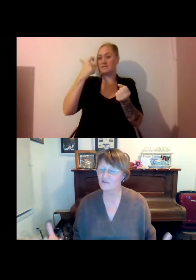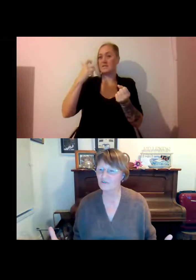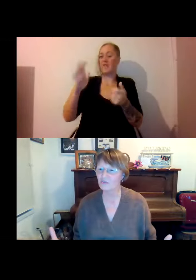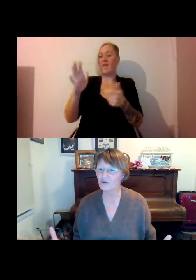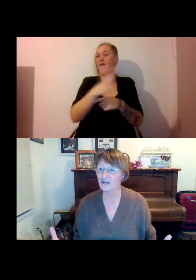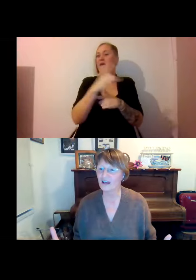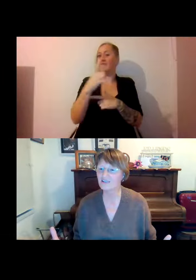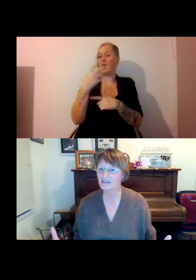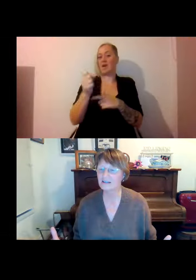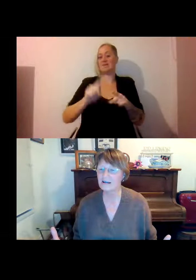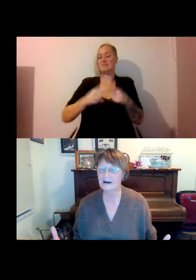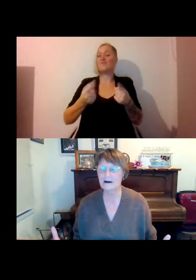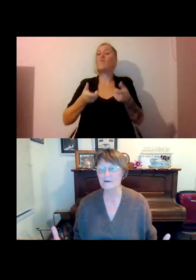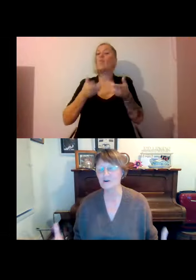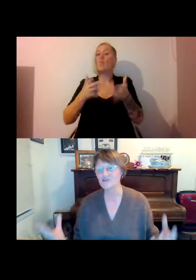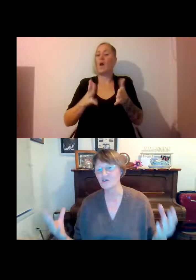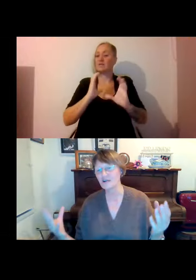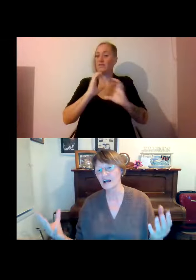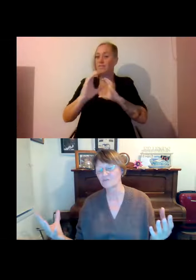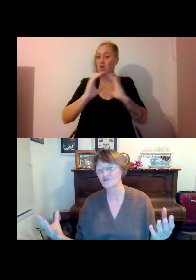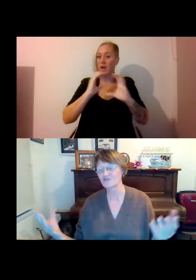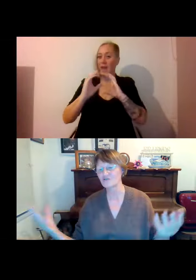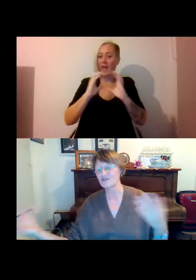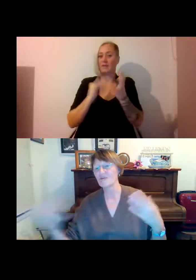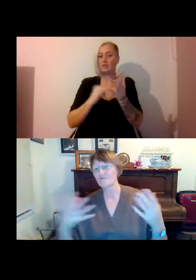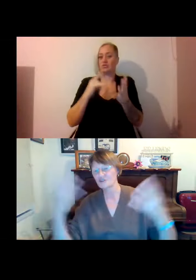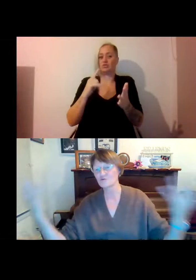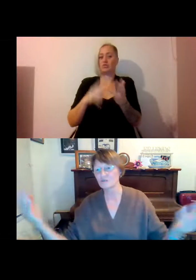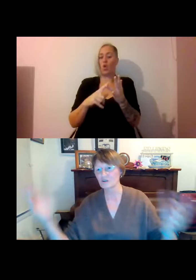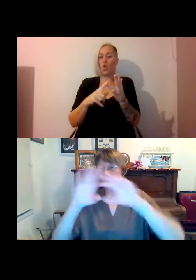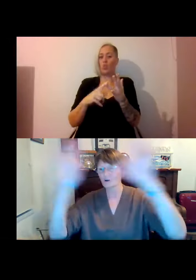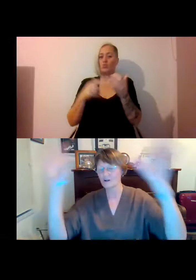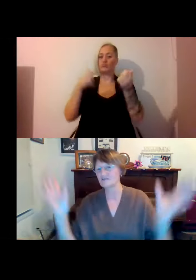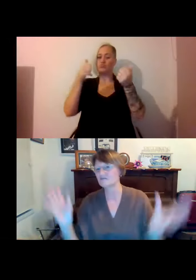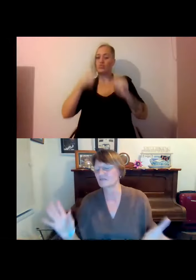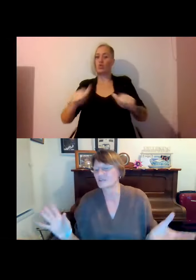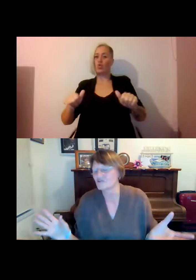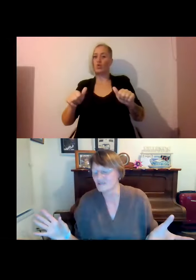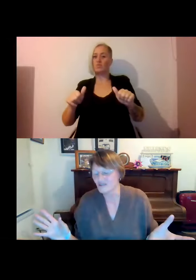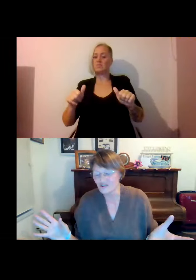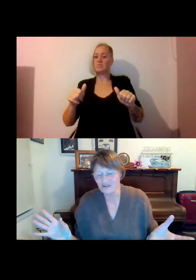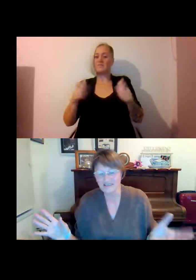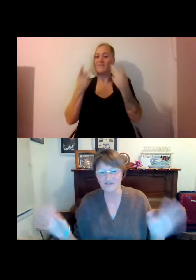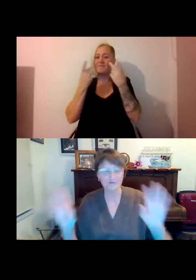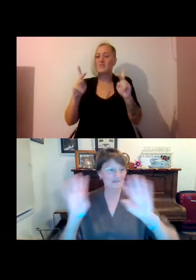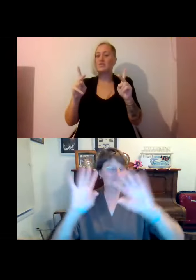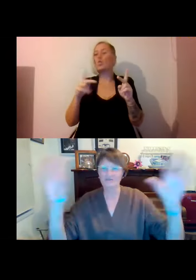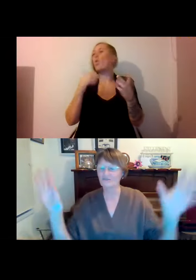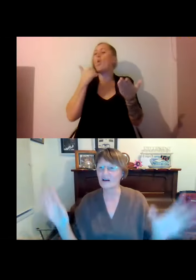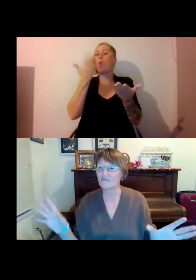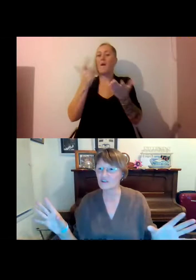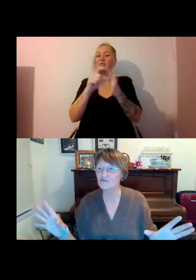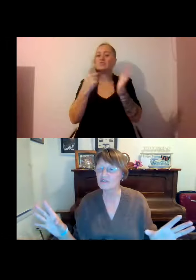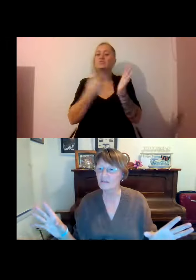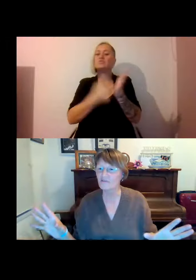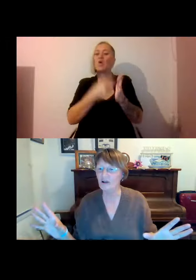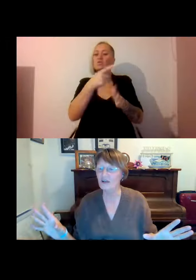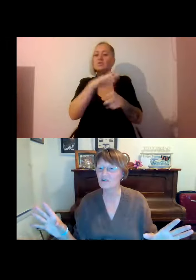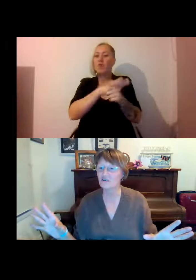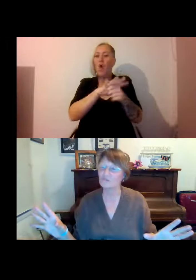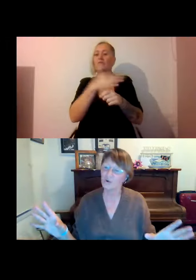ways of communicating. And so being able to use visual, you'll always in doctors' surgeries, there's always lots of visual